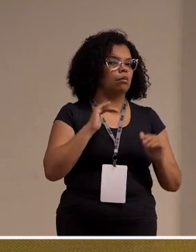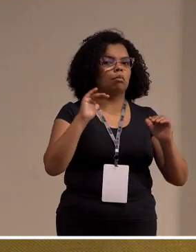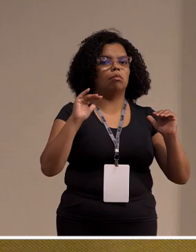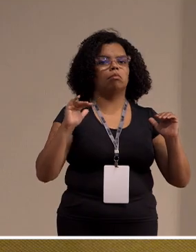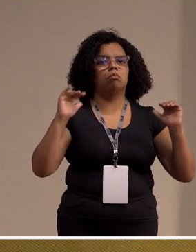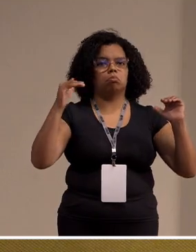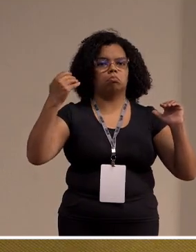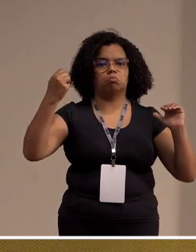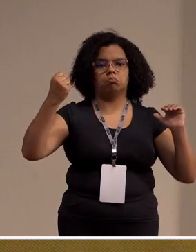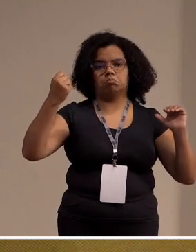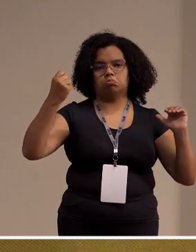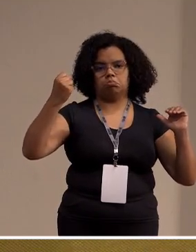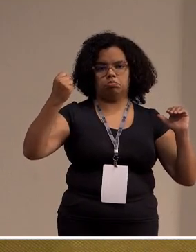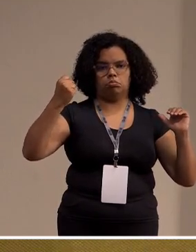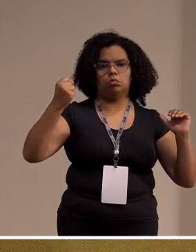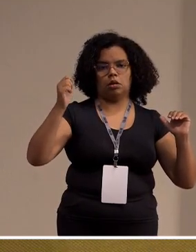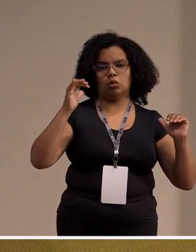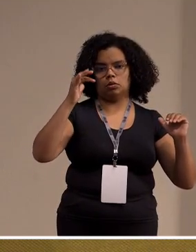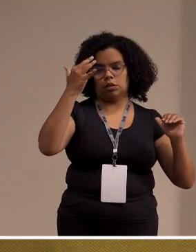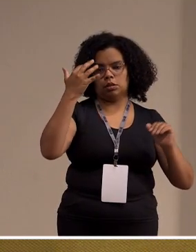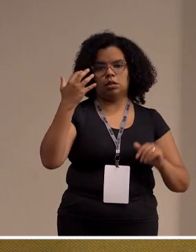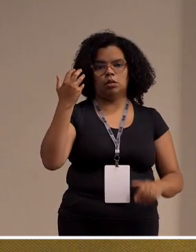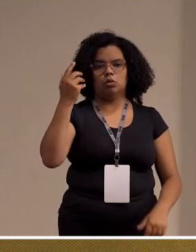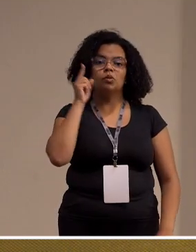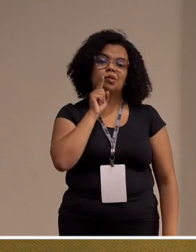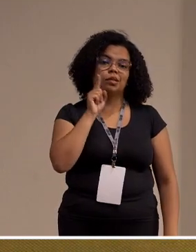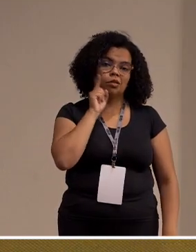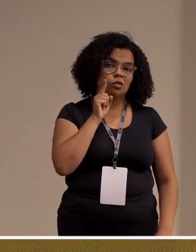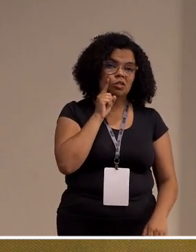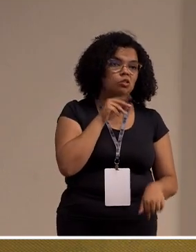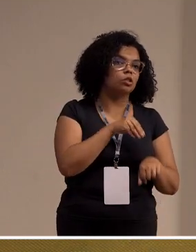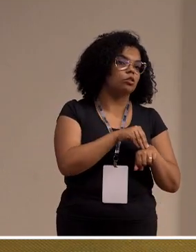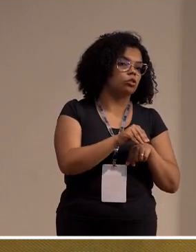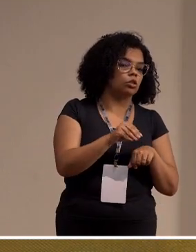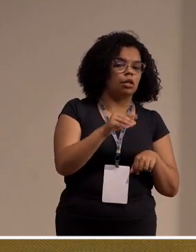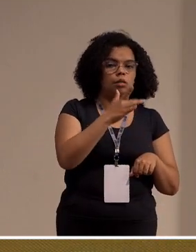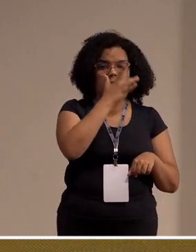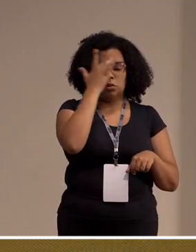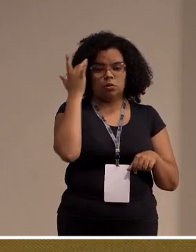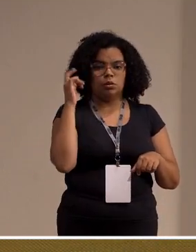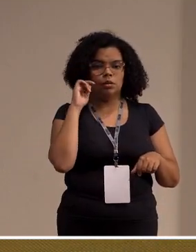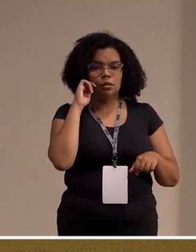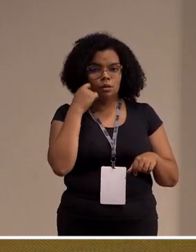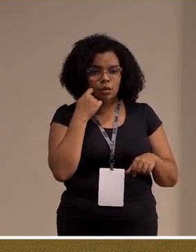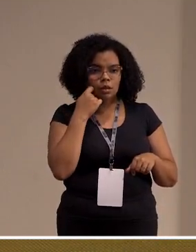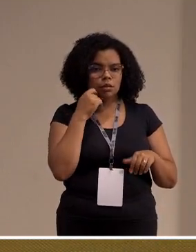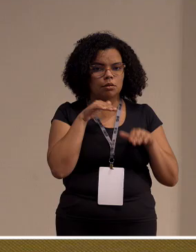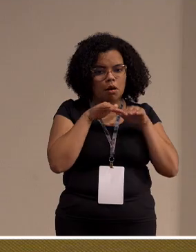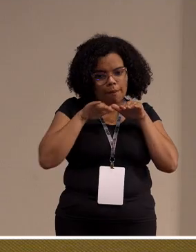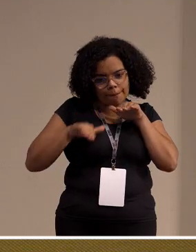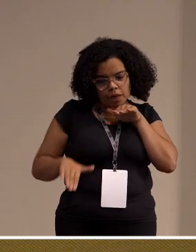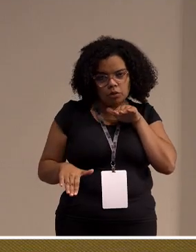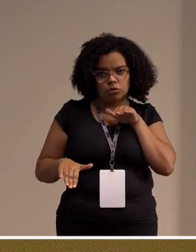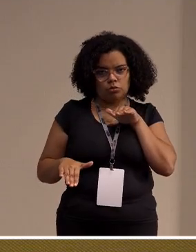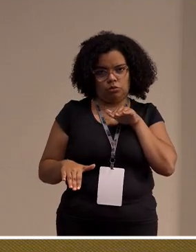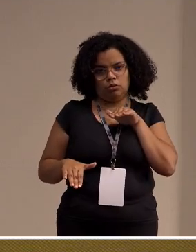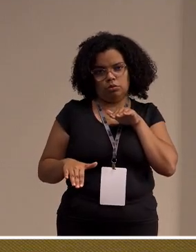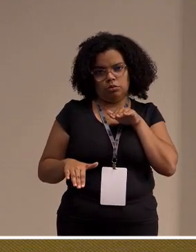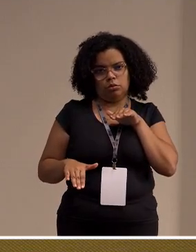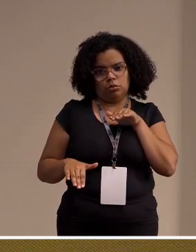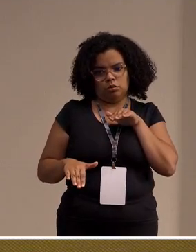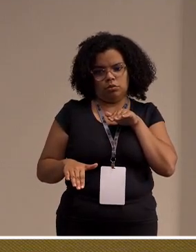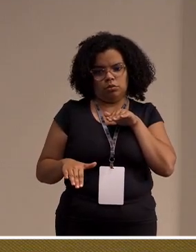States, which suggests that black people are beneath the benefits conferred to